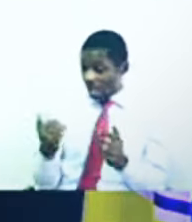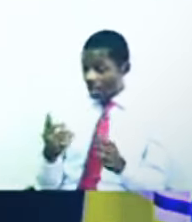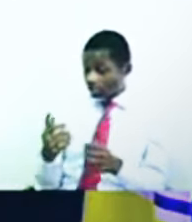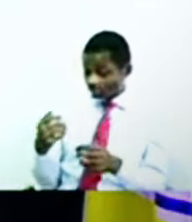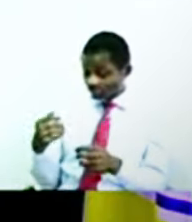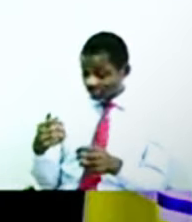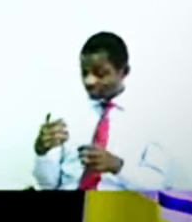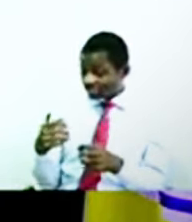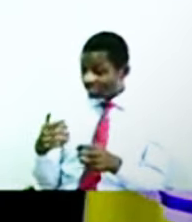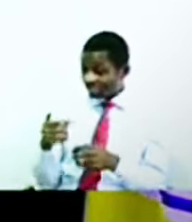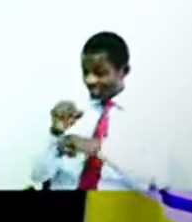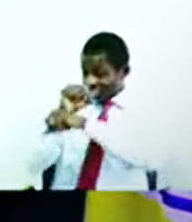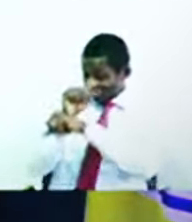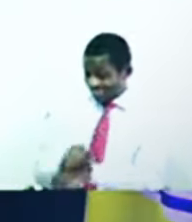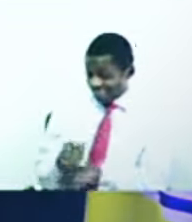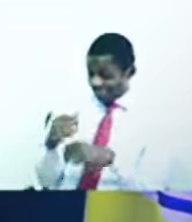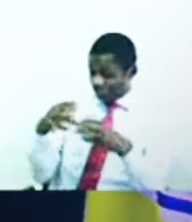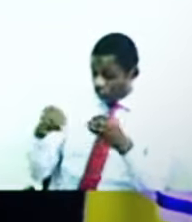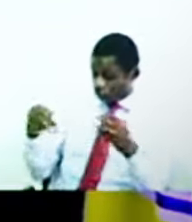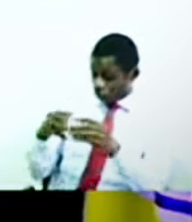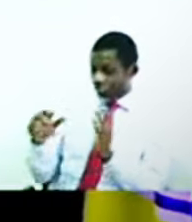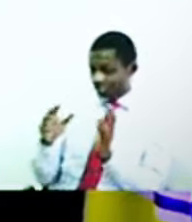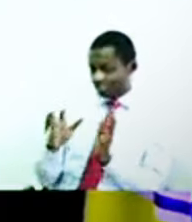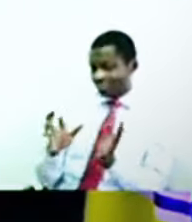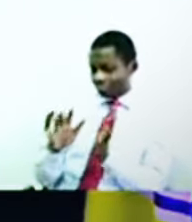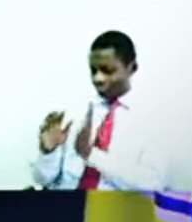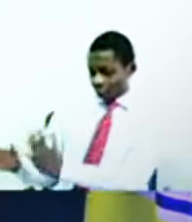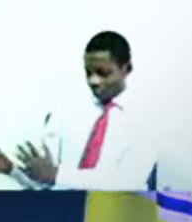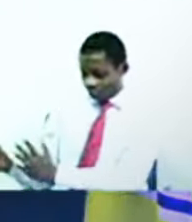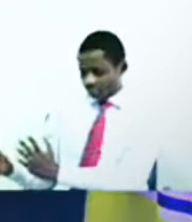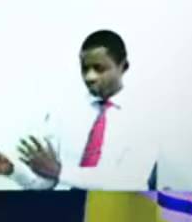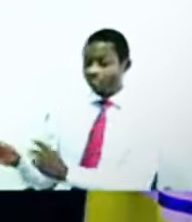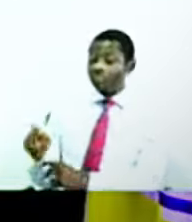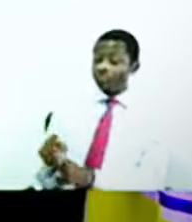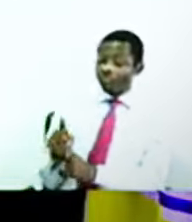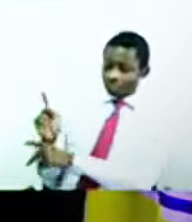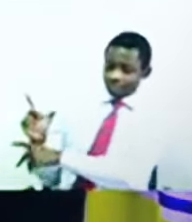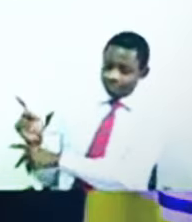See, the unbeliever does not believe the